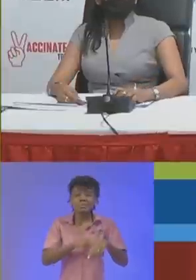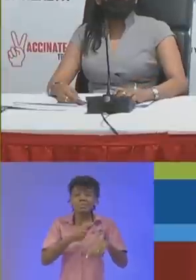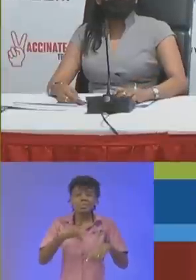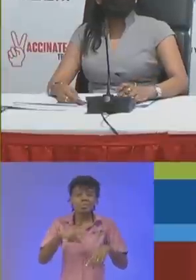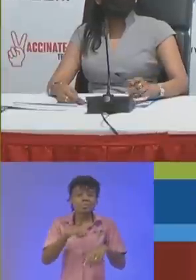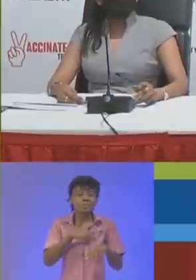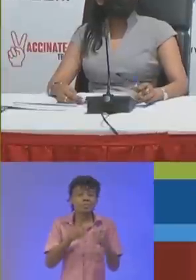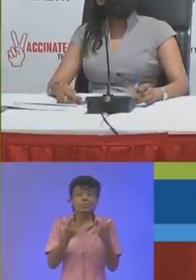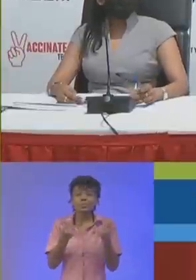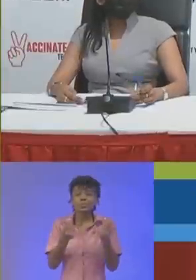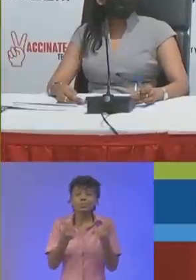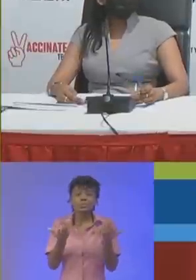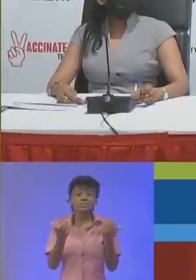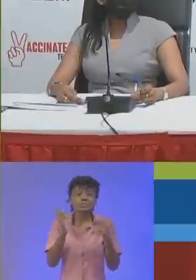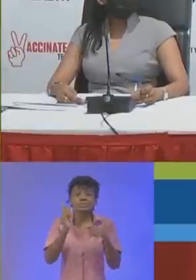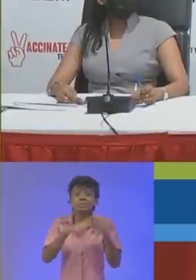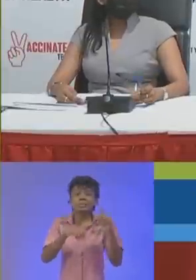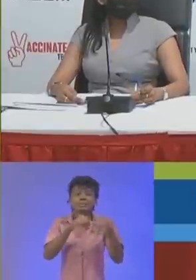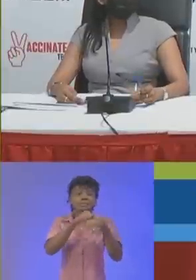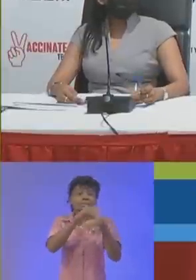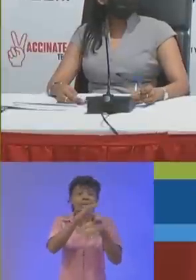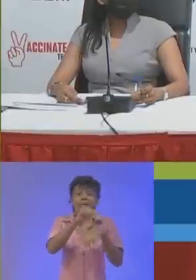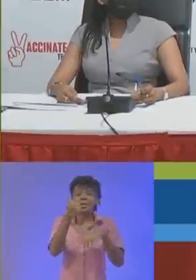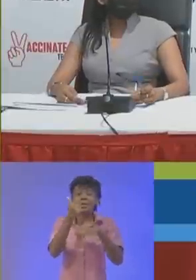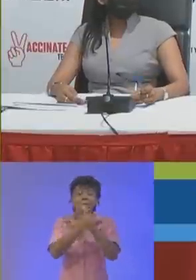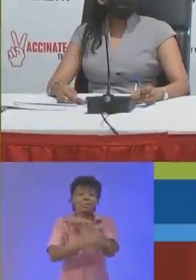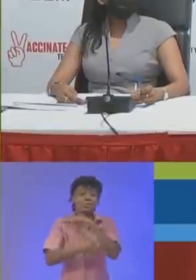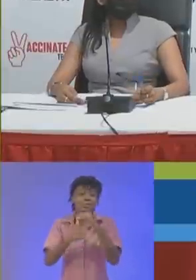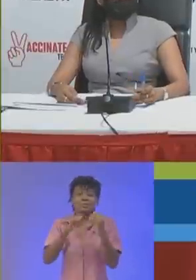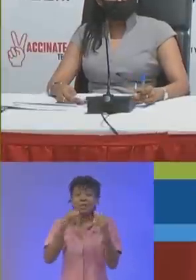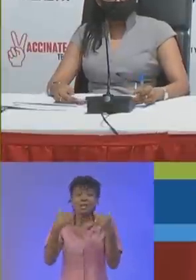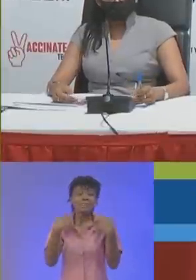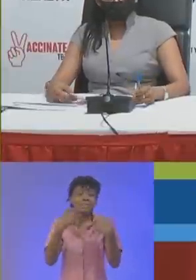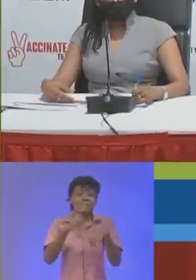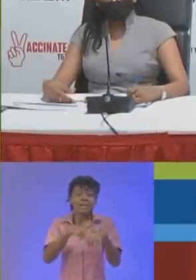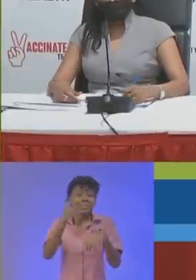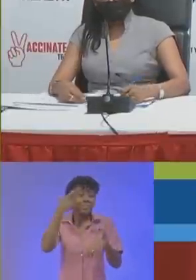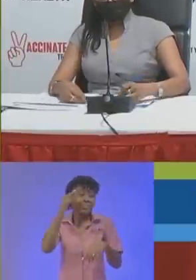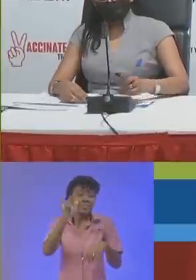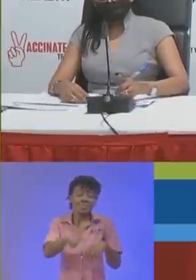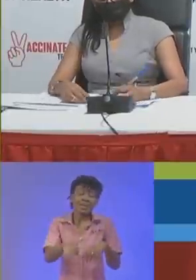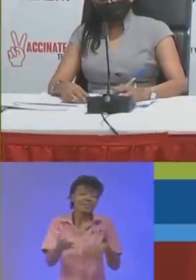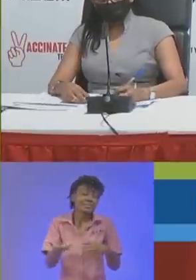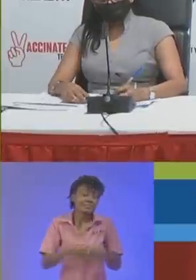Thank you very much. Let's go to ACP News, please. We are ready for you at this time.